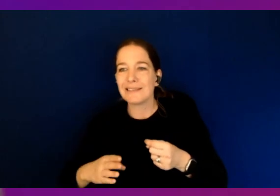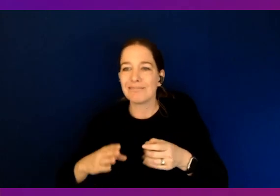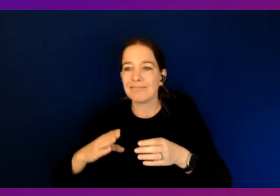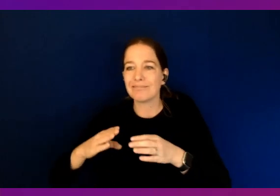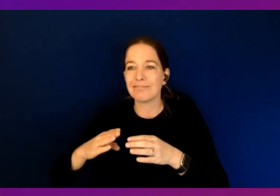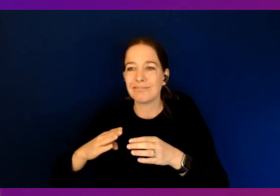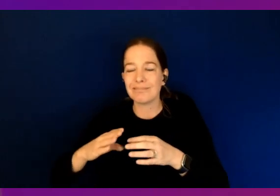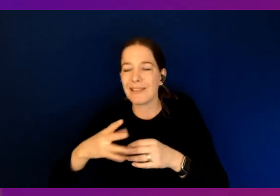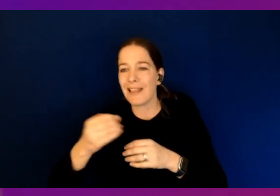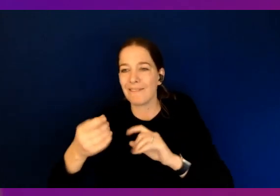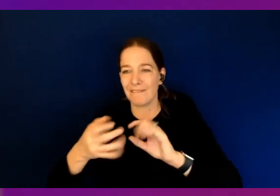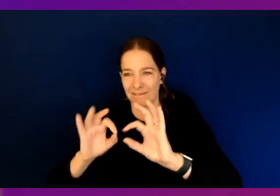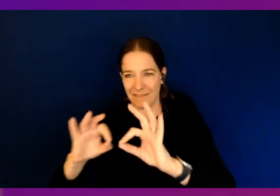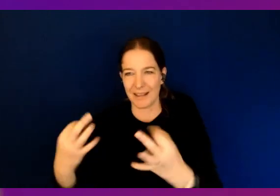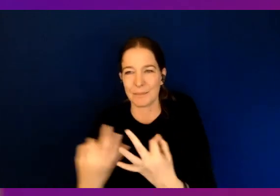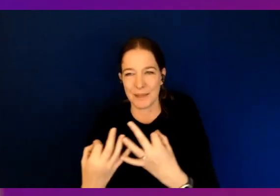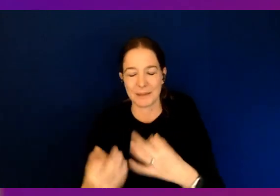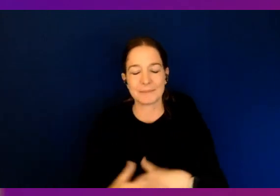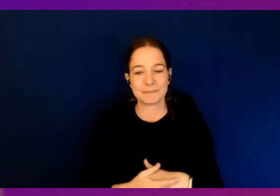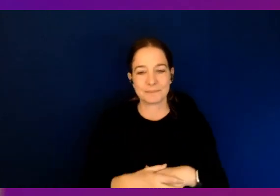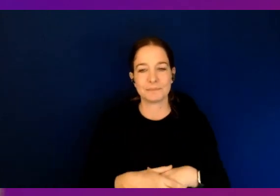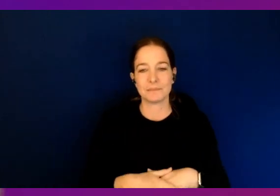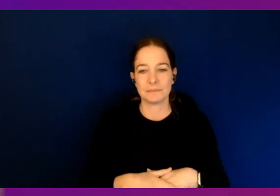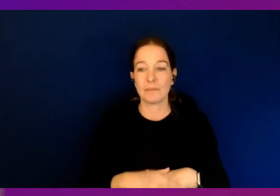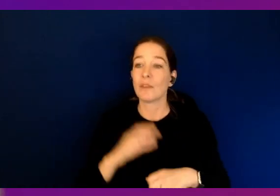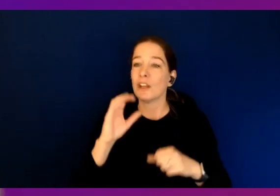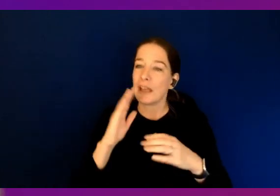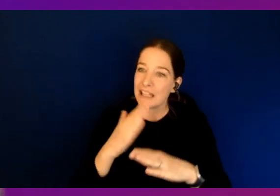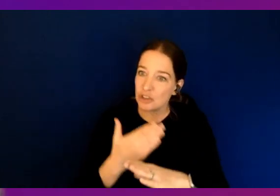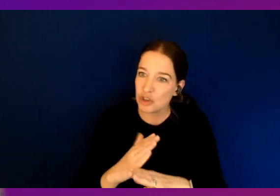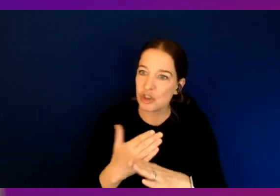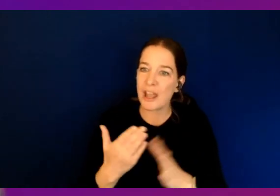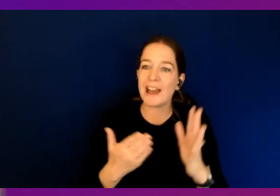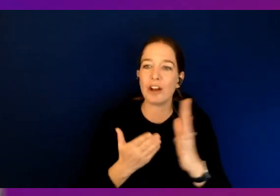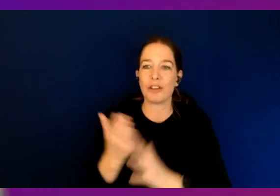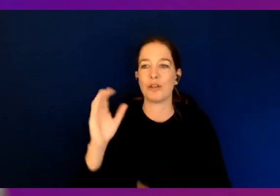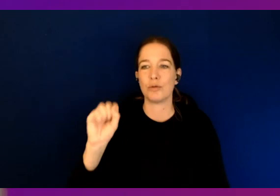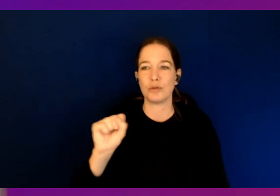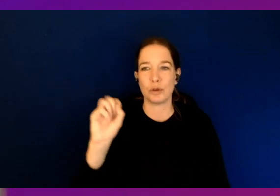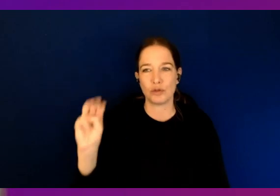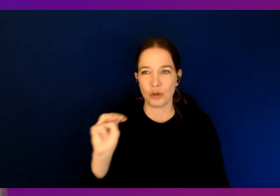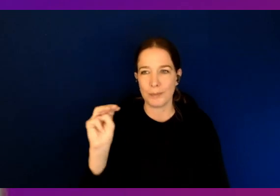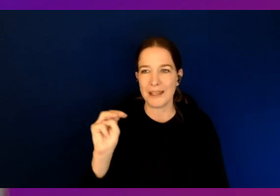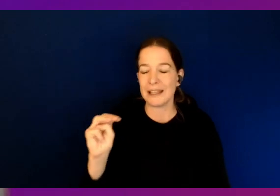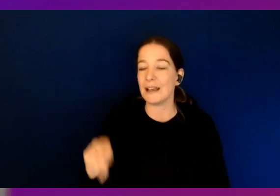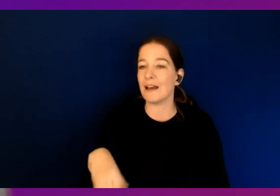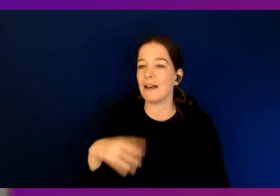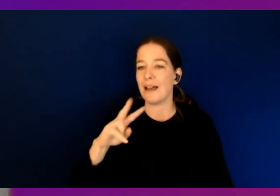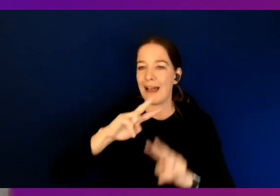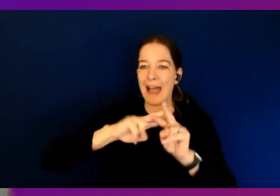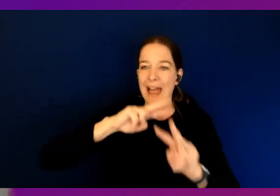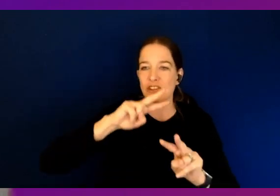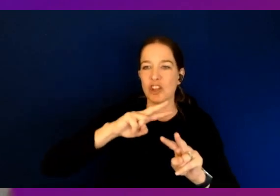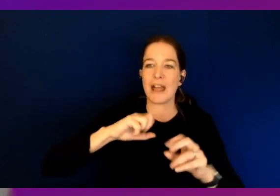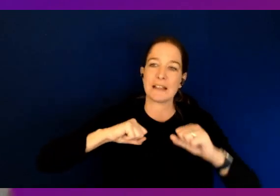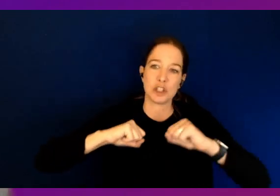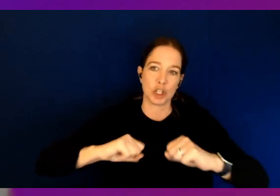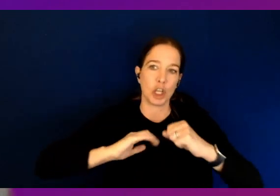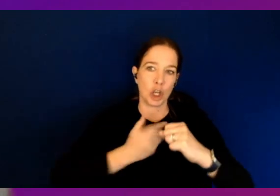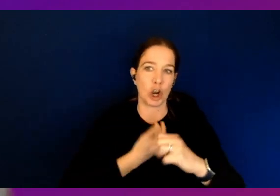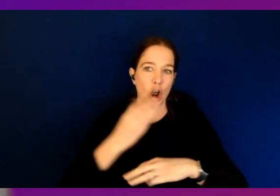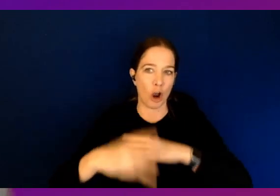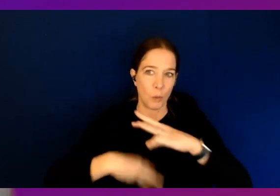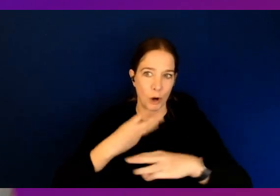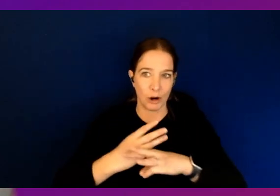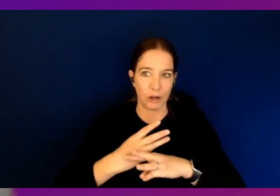conversation about Cybersecurity Awareness Month via social media platforms using the hashtag #SecureOurWorld and Cybersecurity Awareness